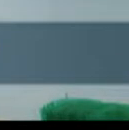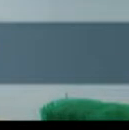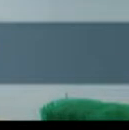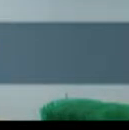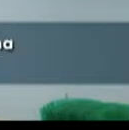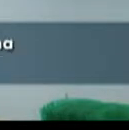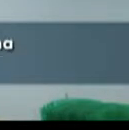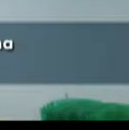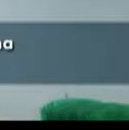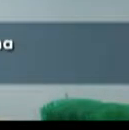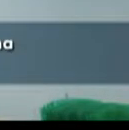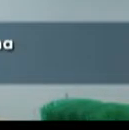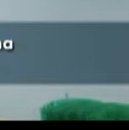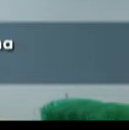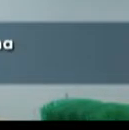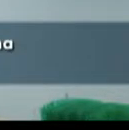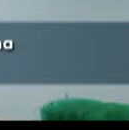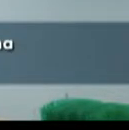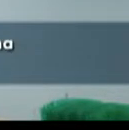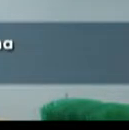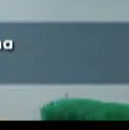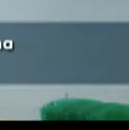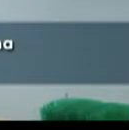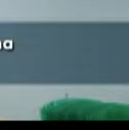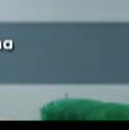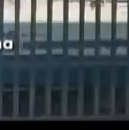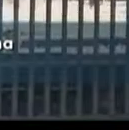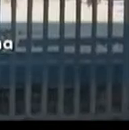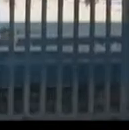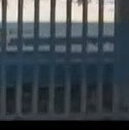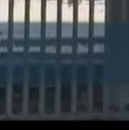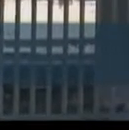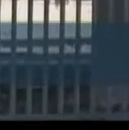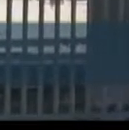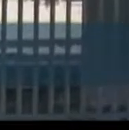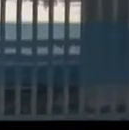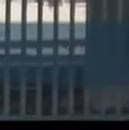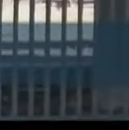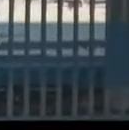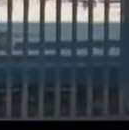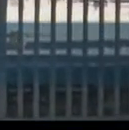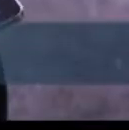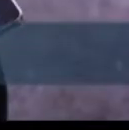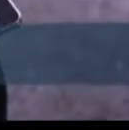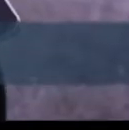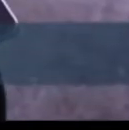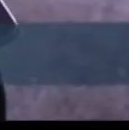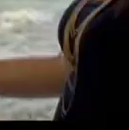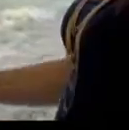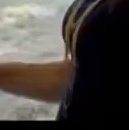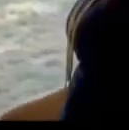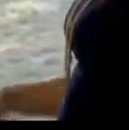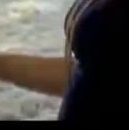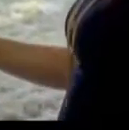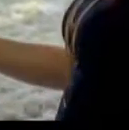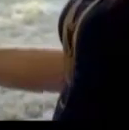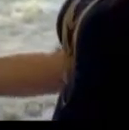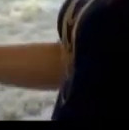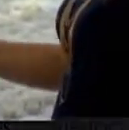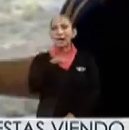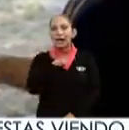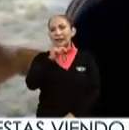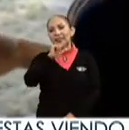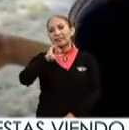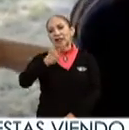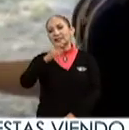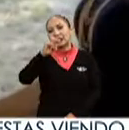home. I had no control of my movements in the morning and the afternoon, and I thought that there should be a way to solve this. También existen Tech